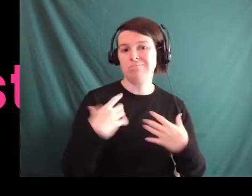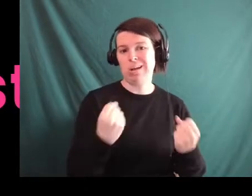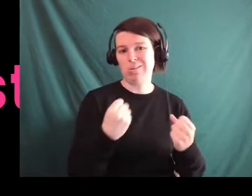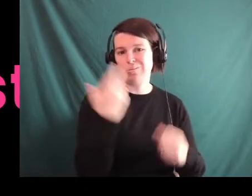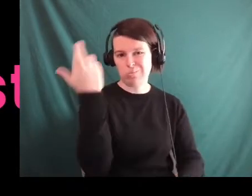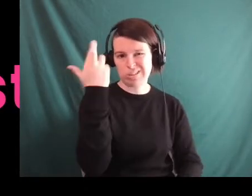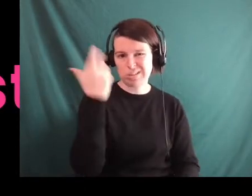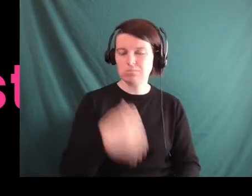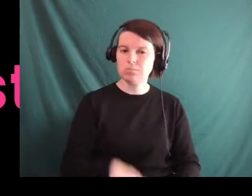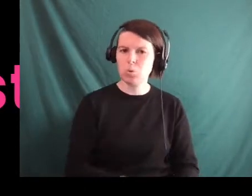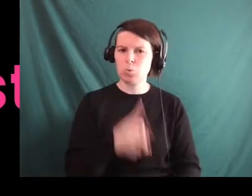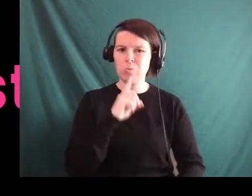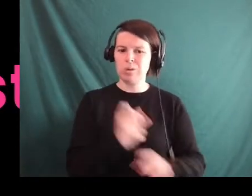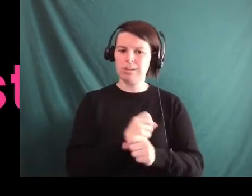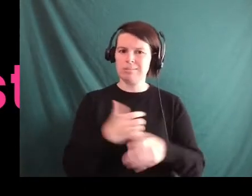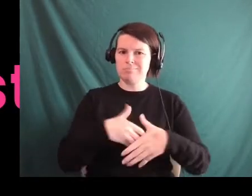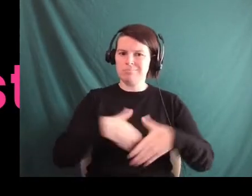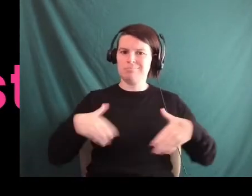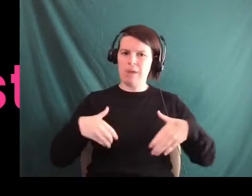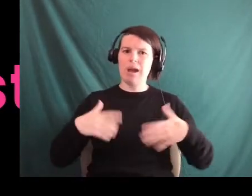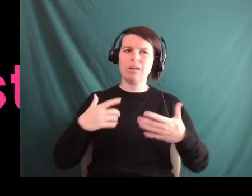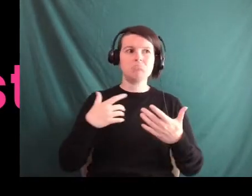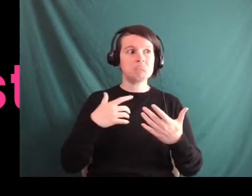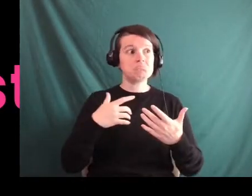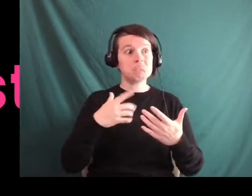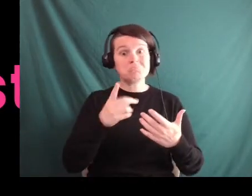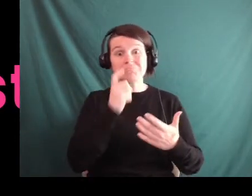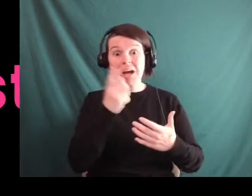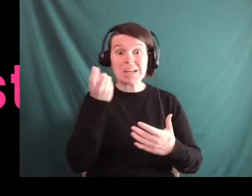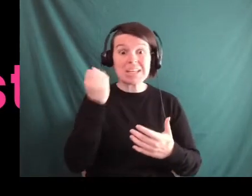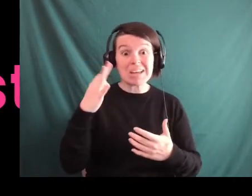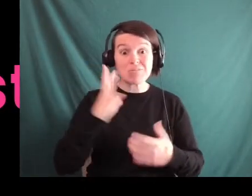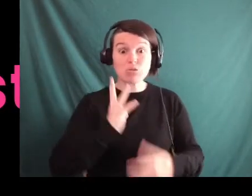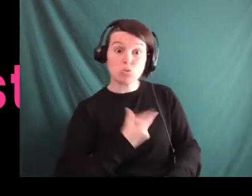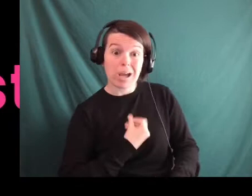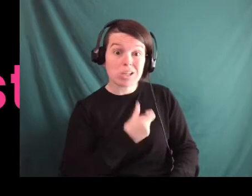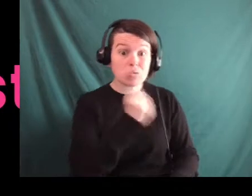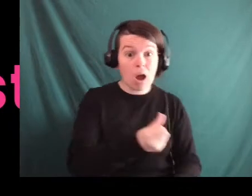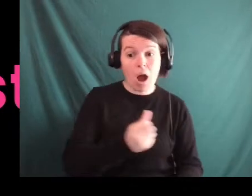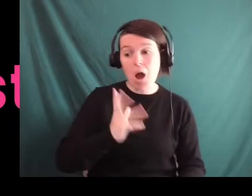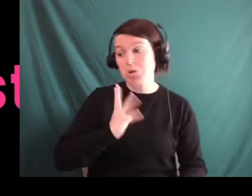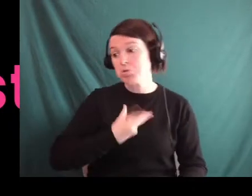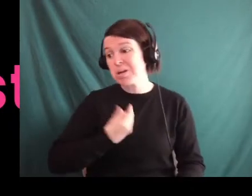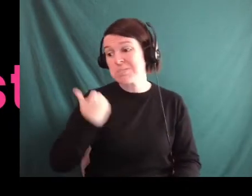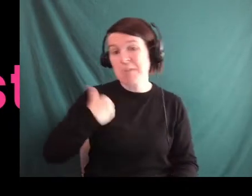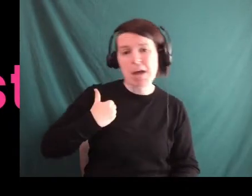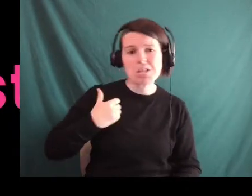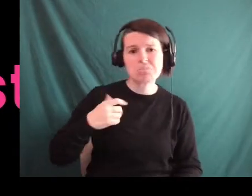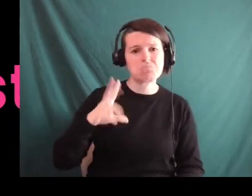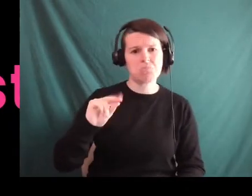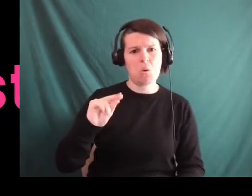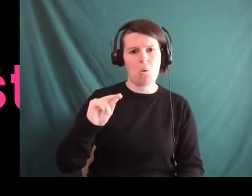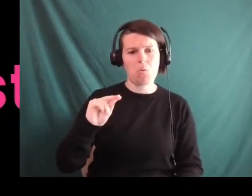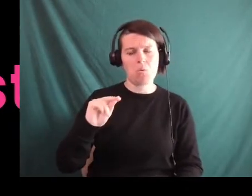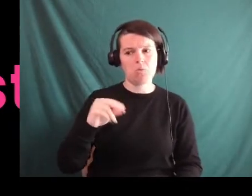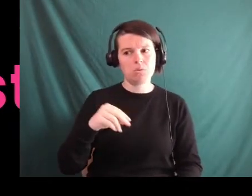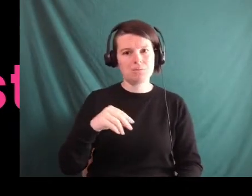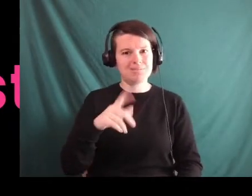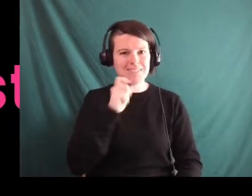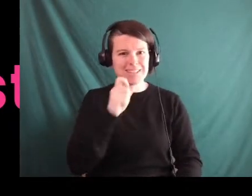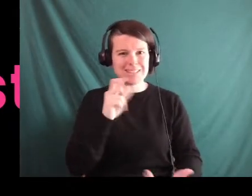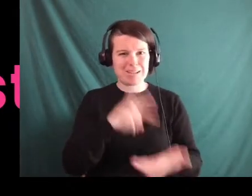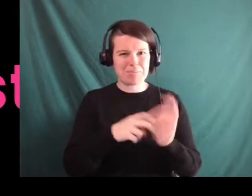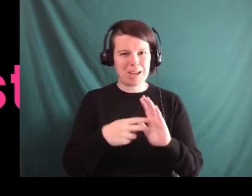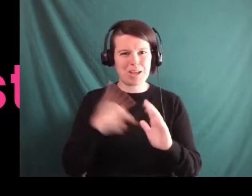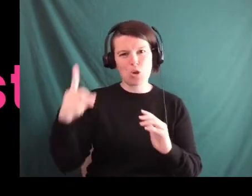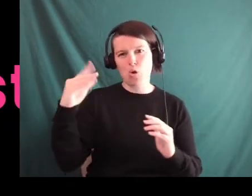short, binding isn't really a determinant of whether or not someone is trans or trans masculine, and it doesn't make anyone